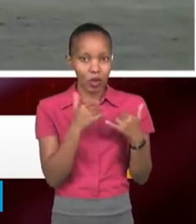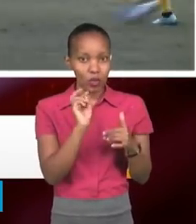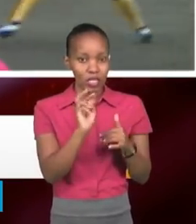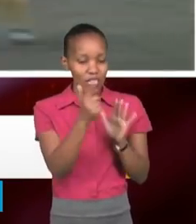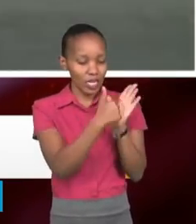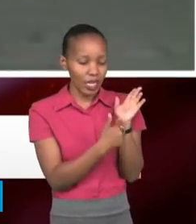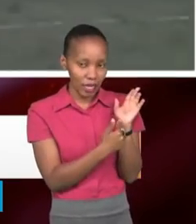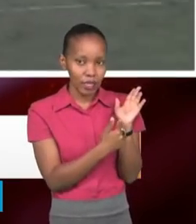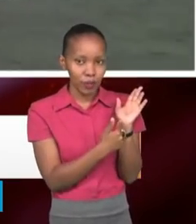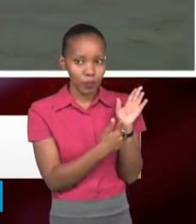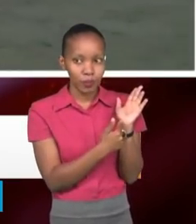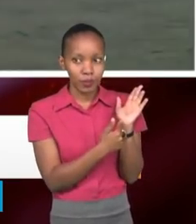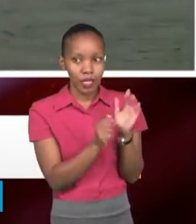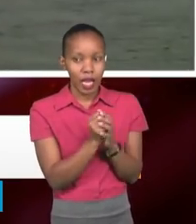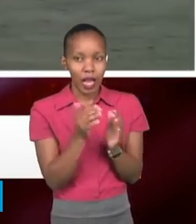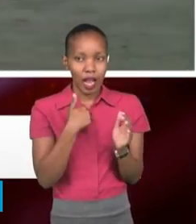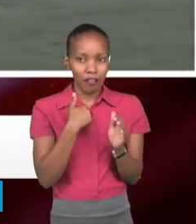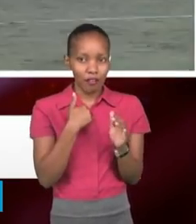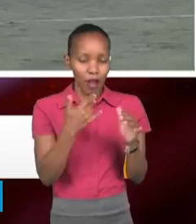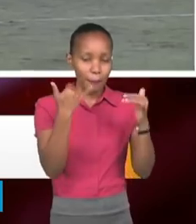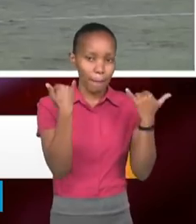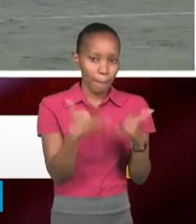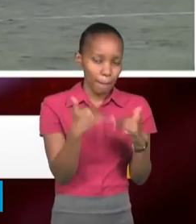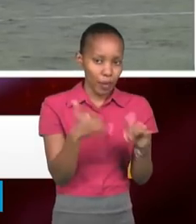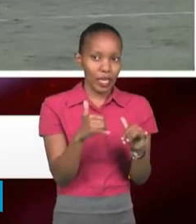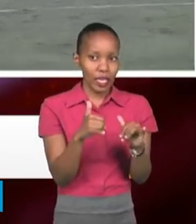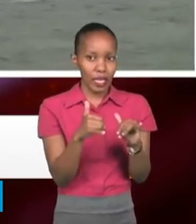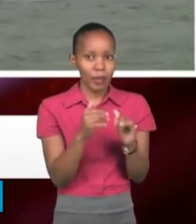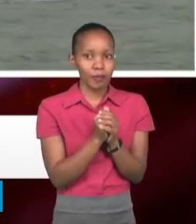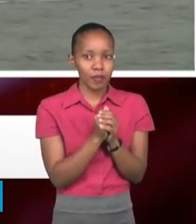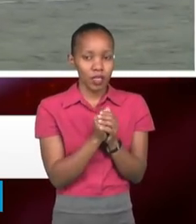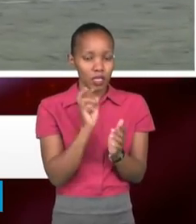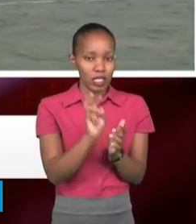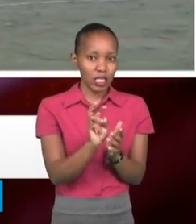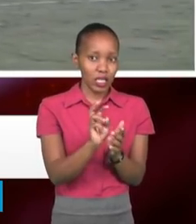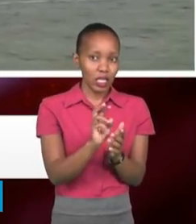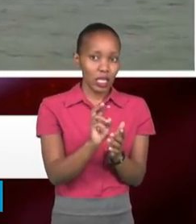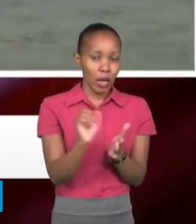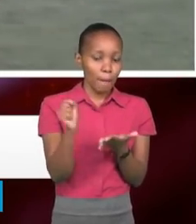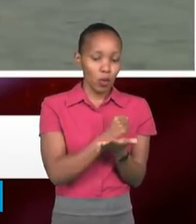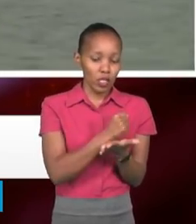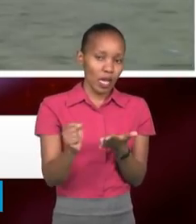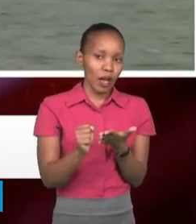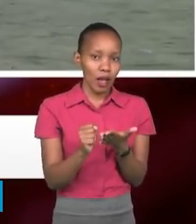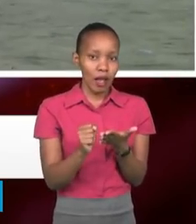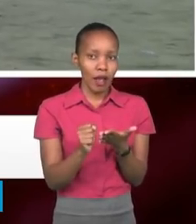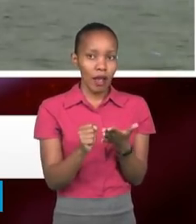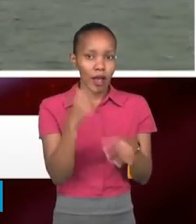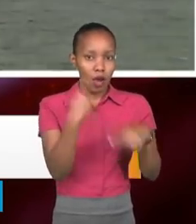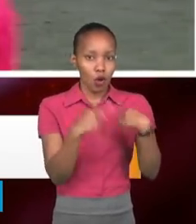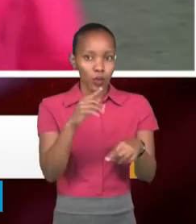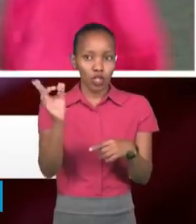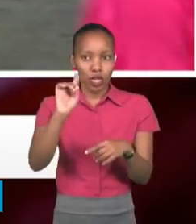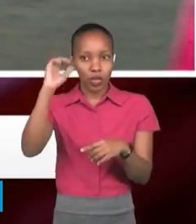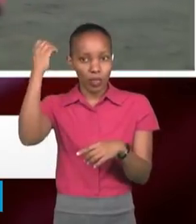league, there's an aspect of playoff also coming through. And you see, Posta Rangers will have to face, who will they be facing? Nairobi